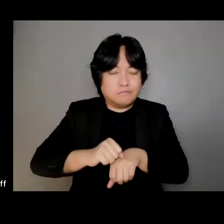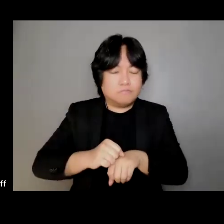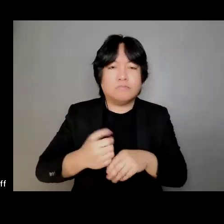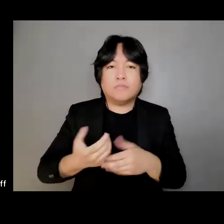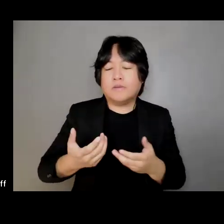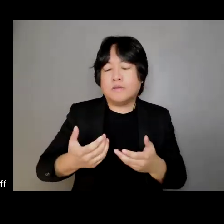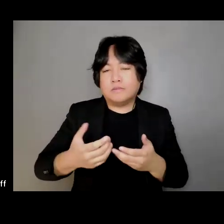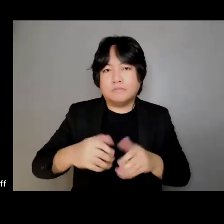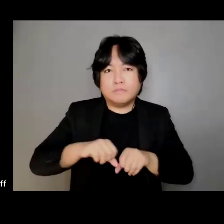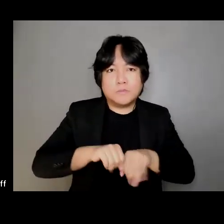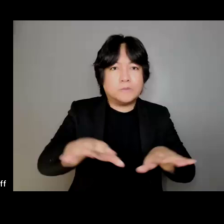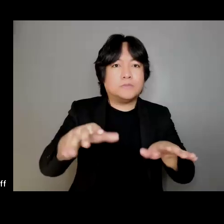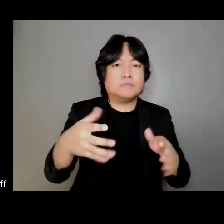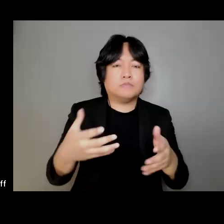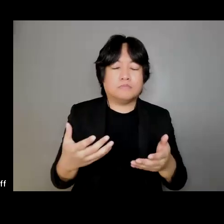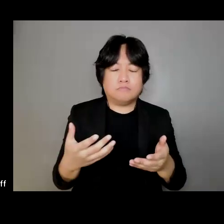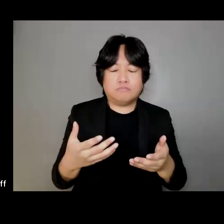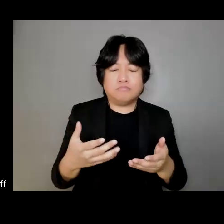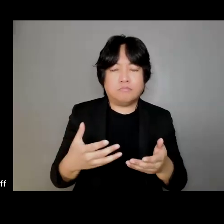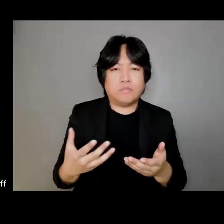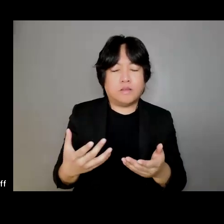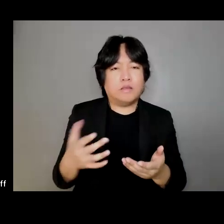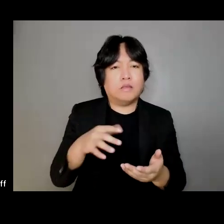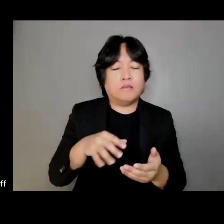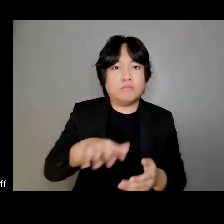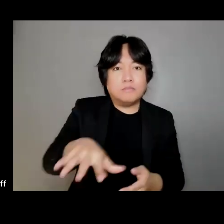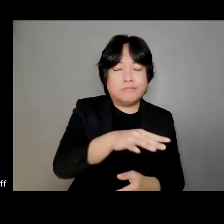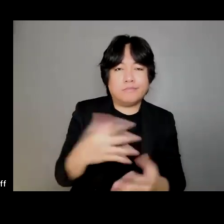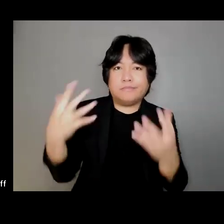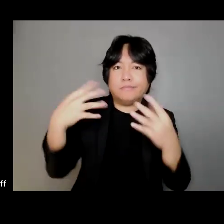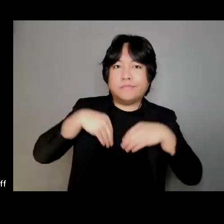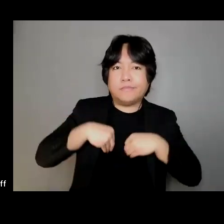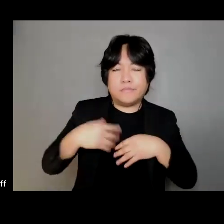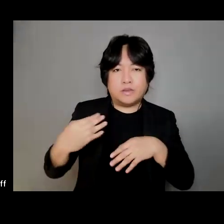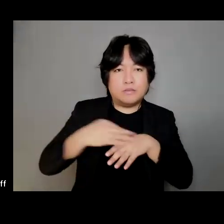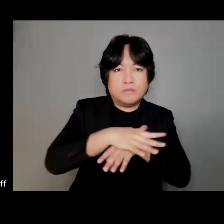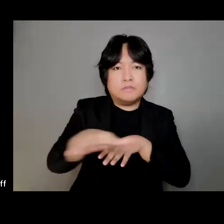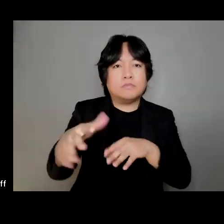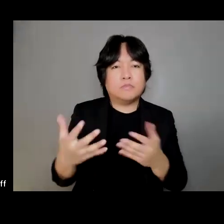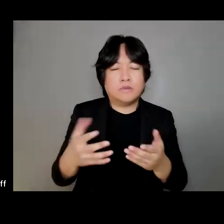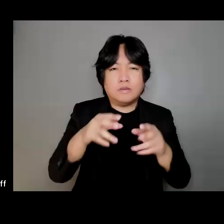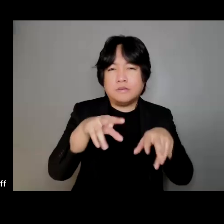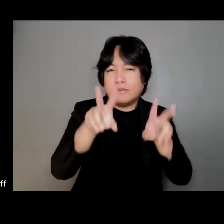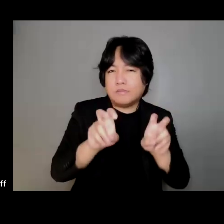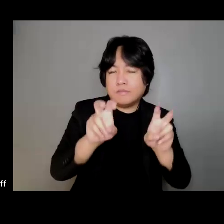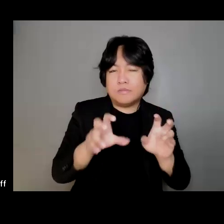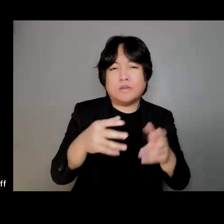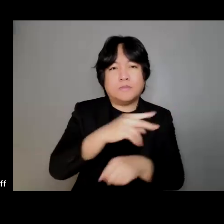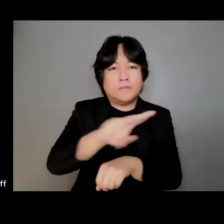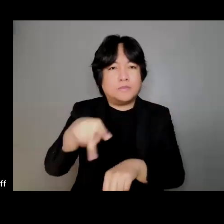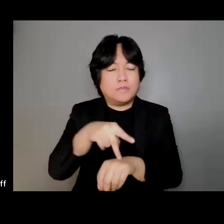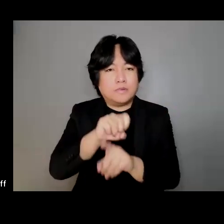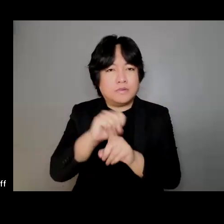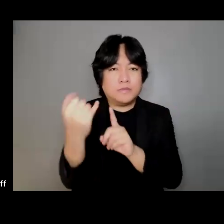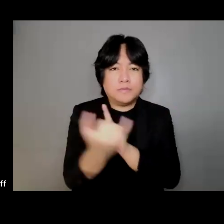everyday lives, as well as the more complex social structures and issues that, Philippine society is contending with.